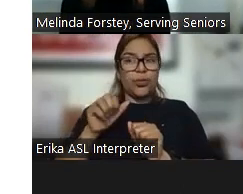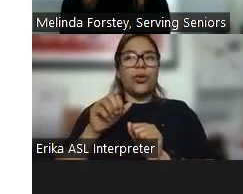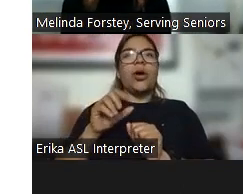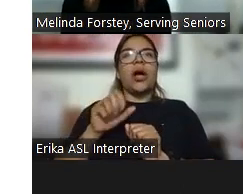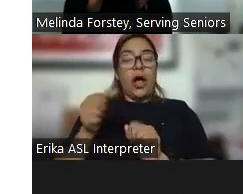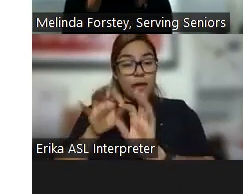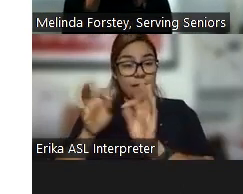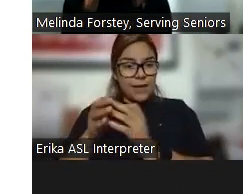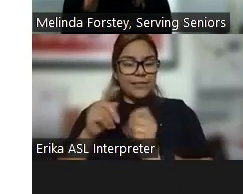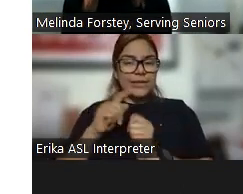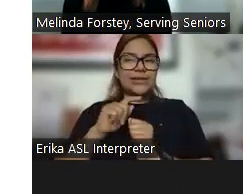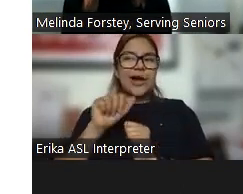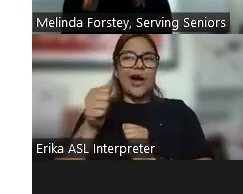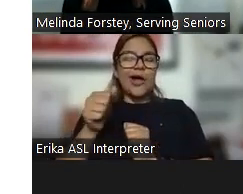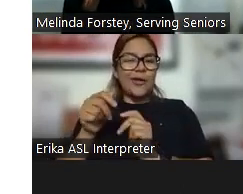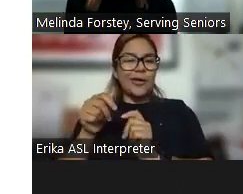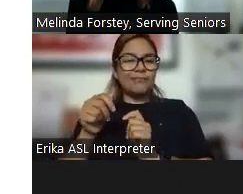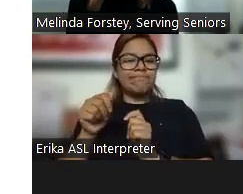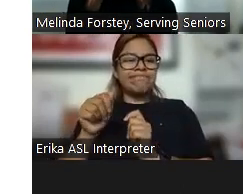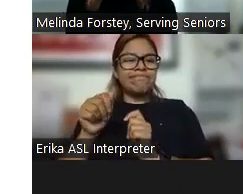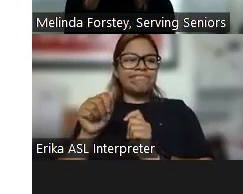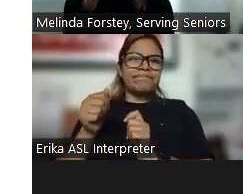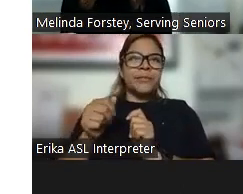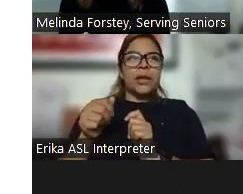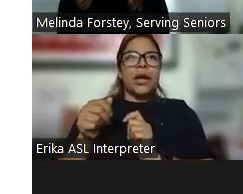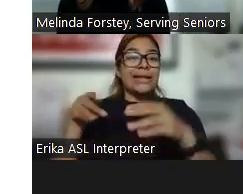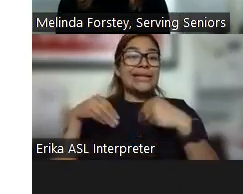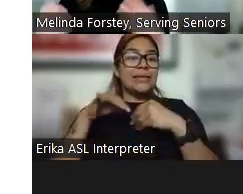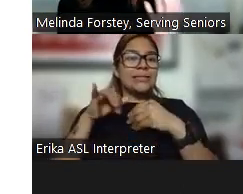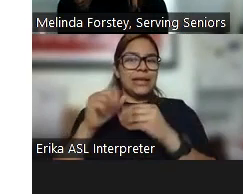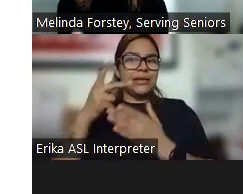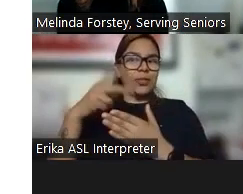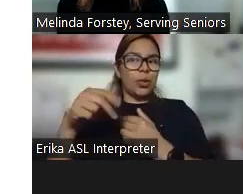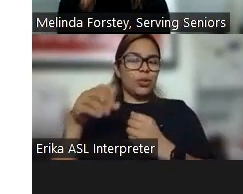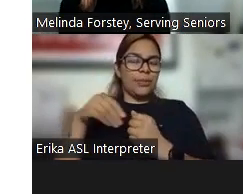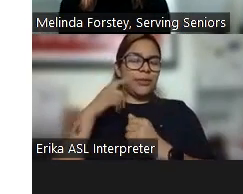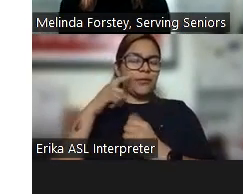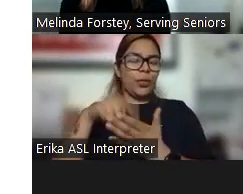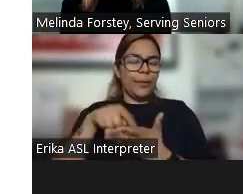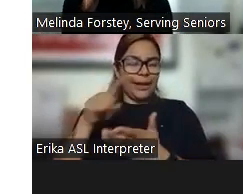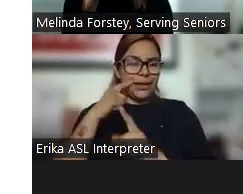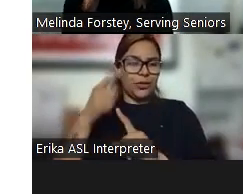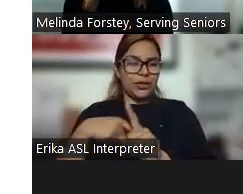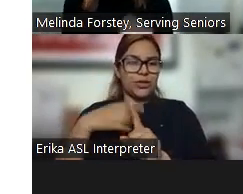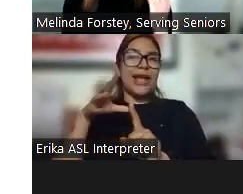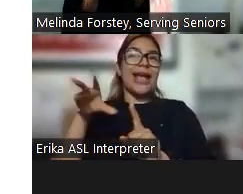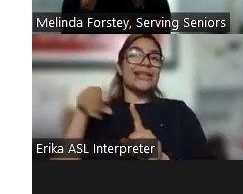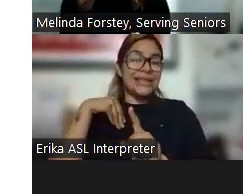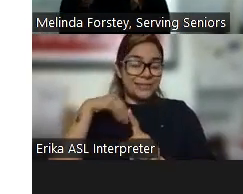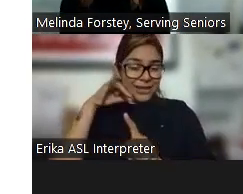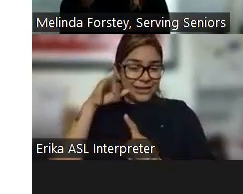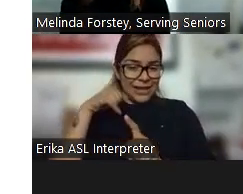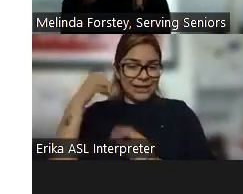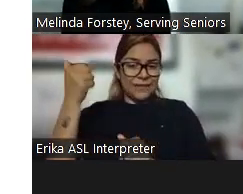Senior side, we were able to accept funding for our